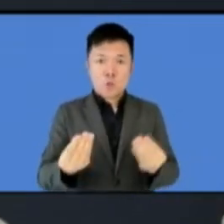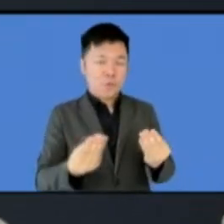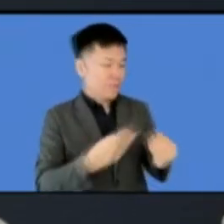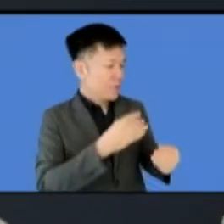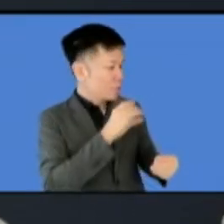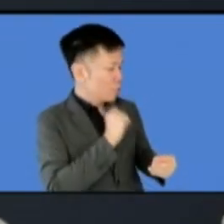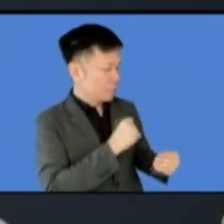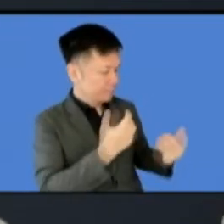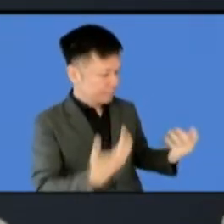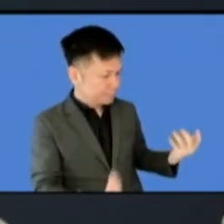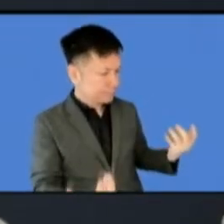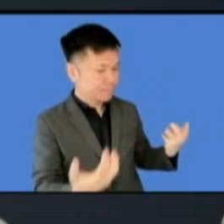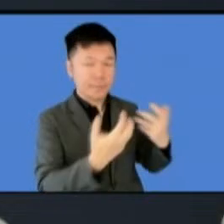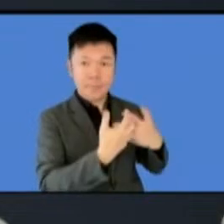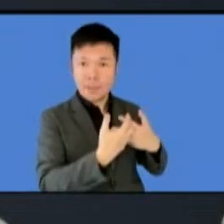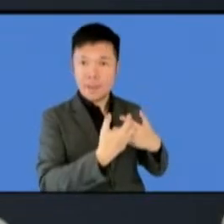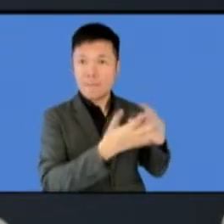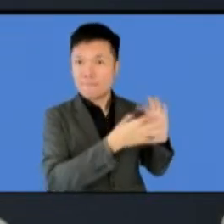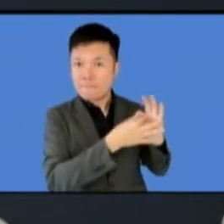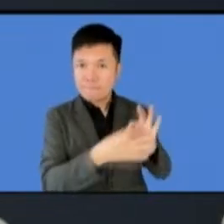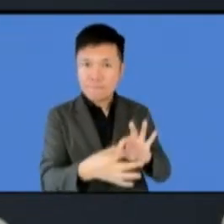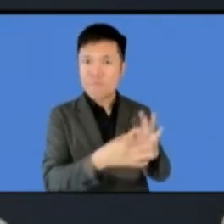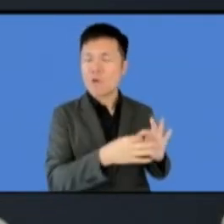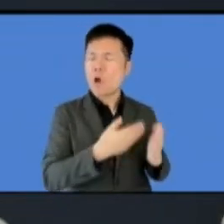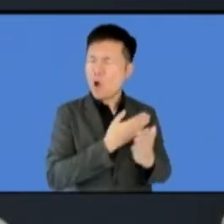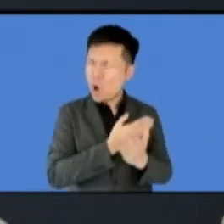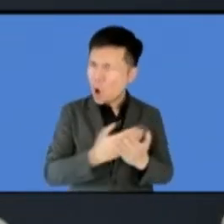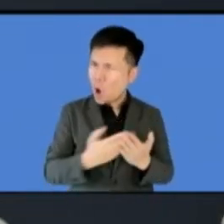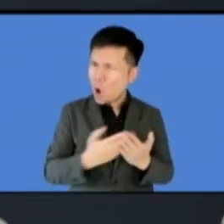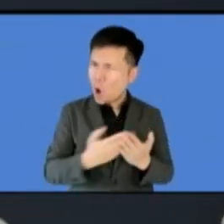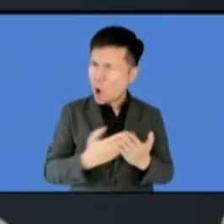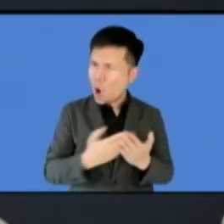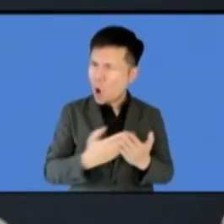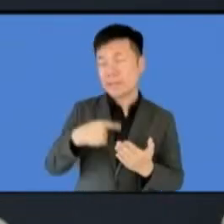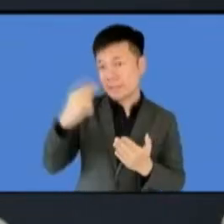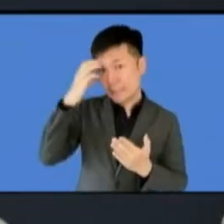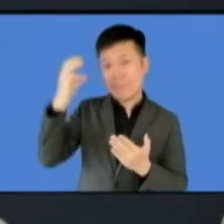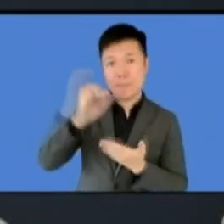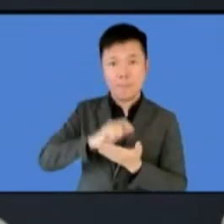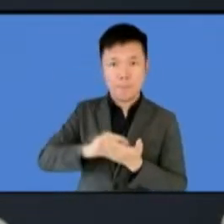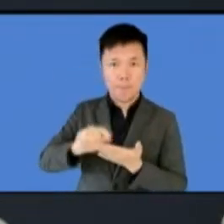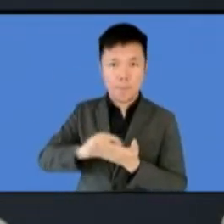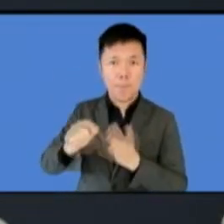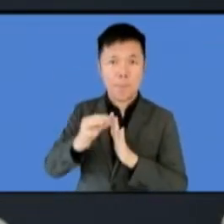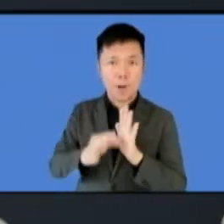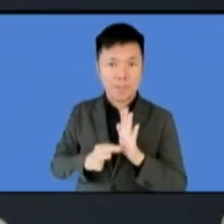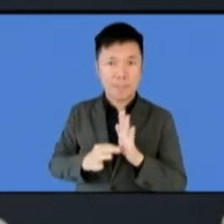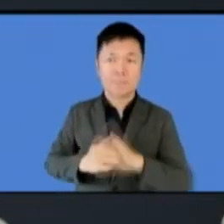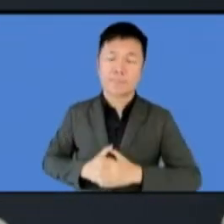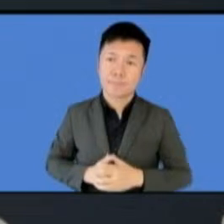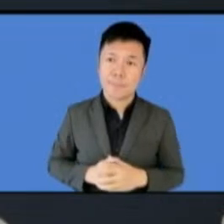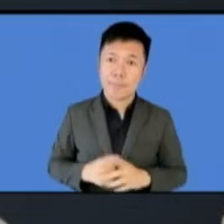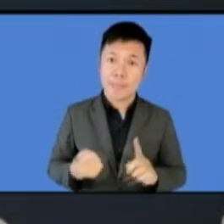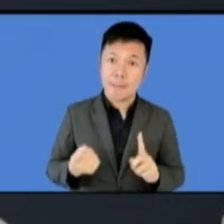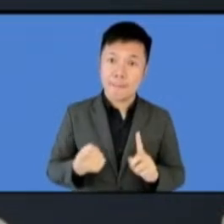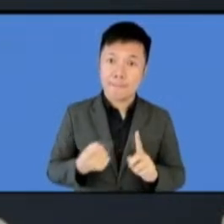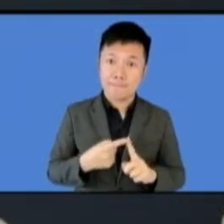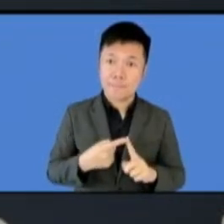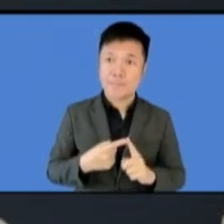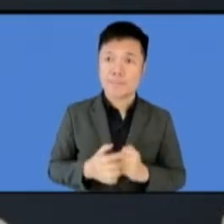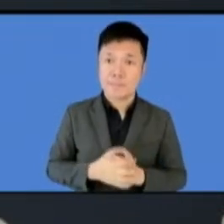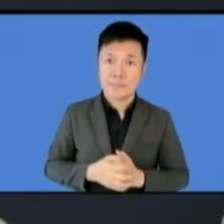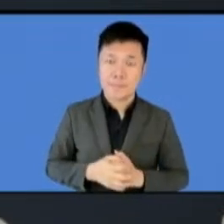bring it into policy, programs, and initiatives. Now let's see this in the context of the lifelong learning. And in my view, it is one of the